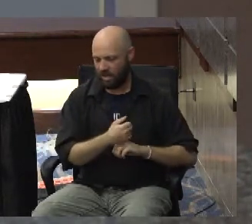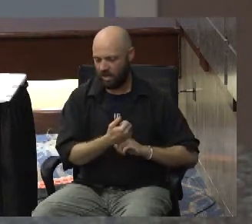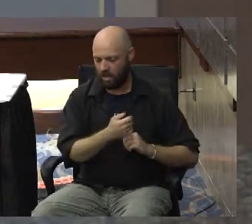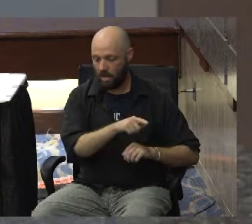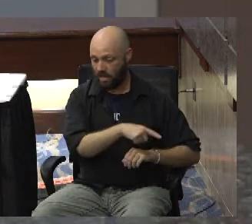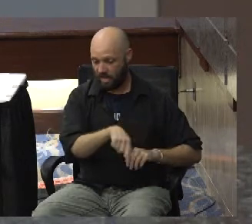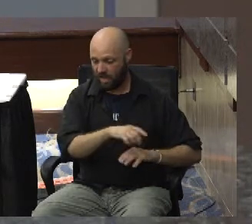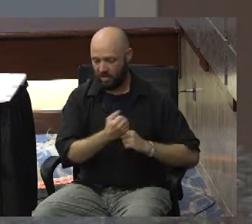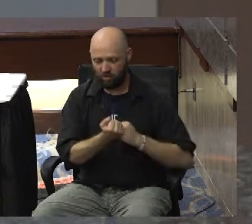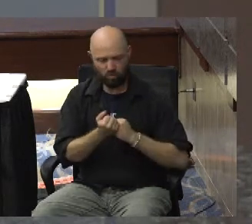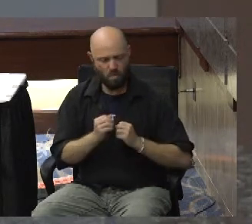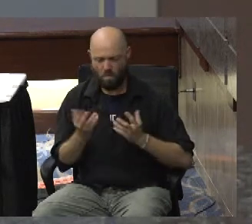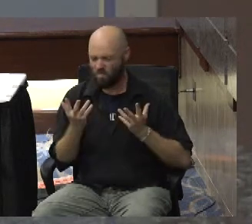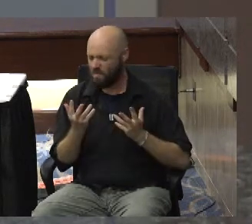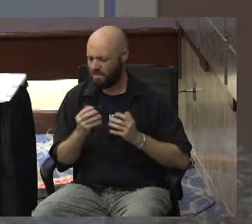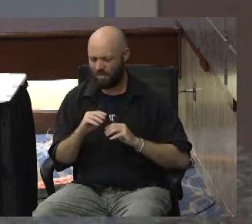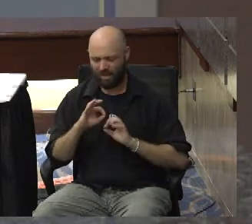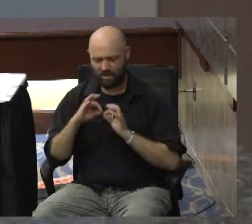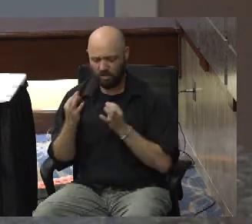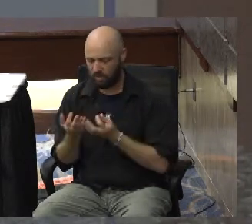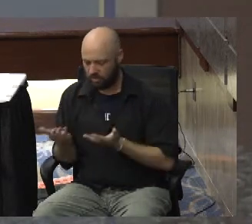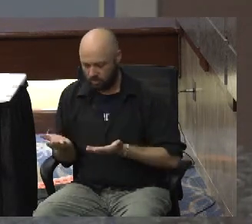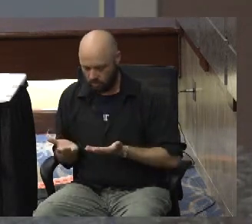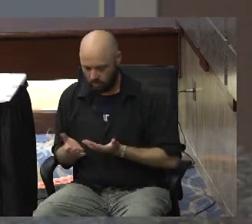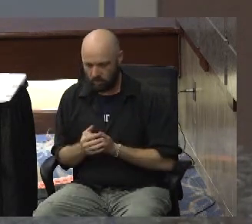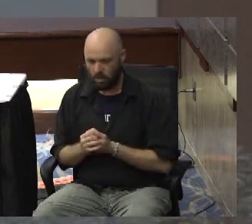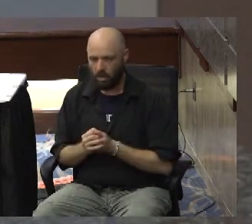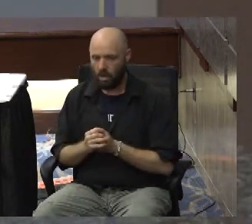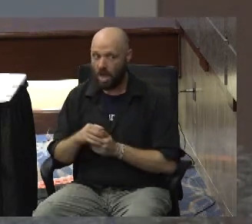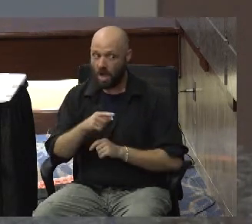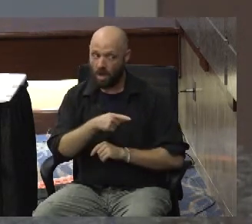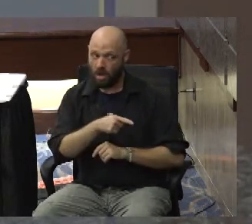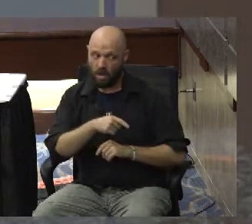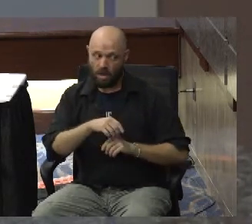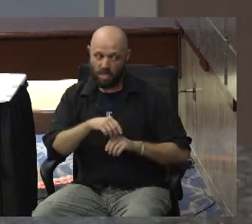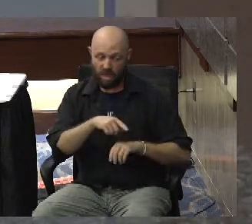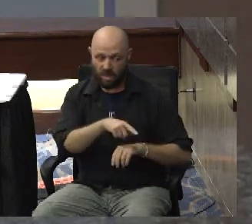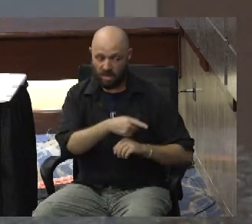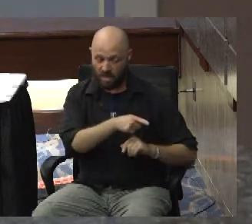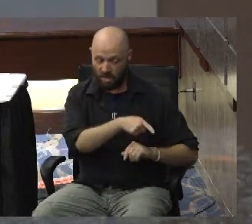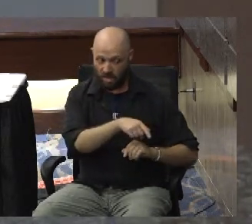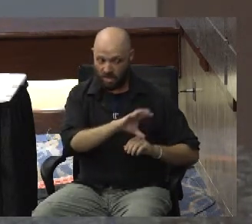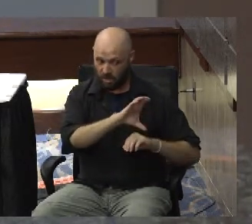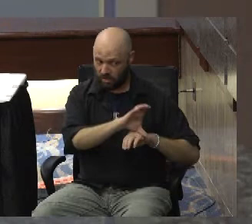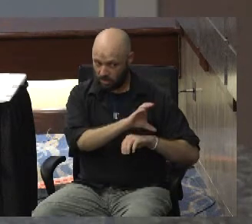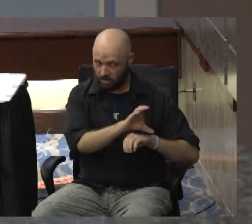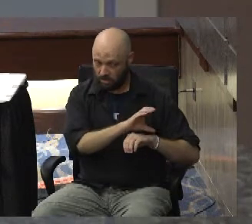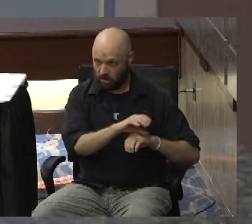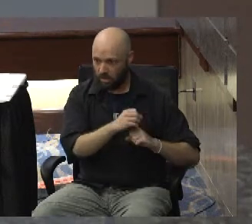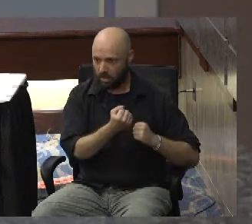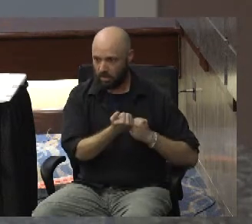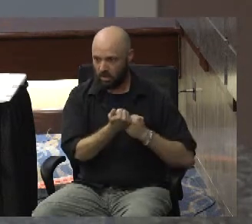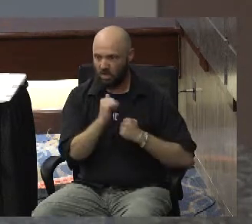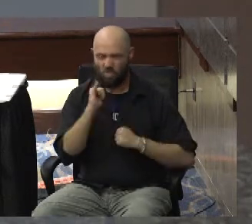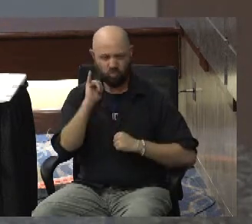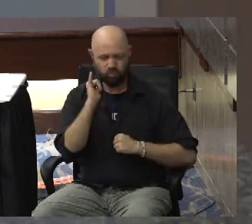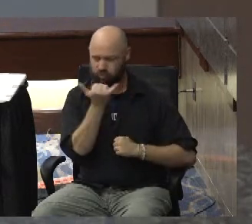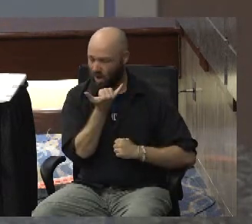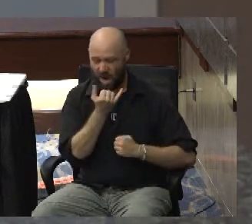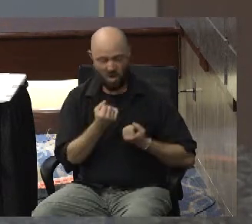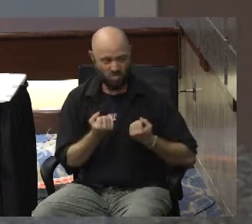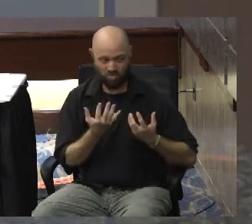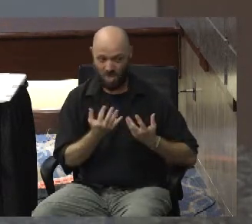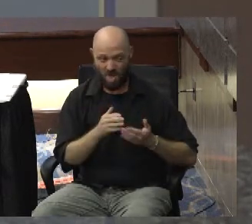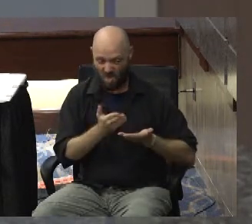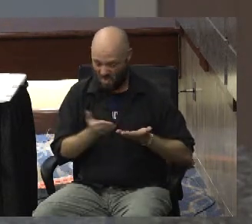are many egregious wrongs globally. And the only thing that I